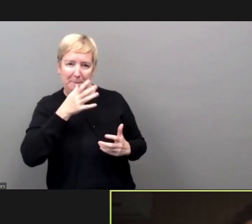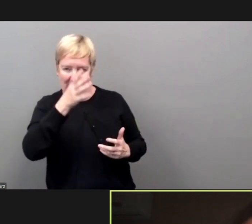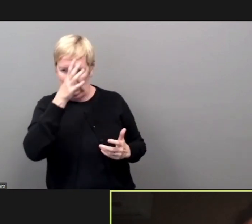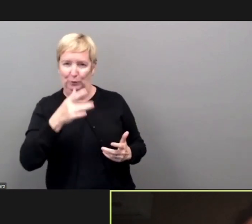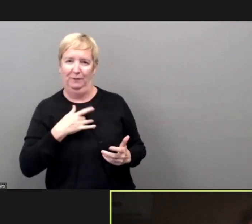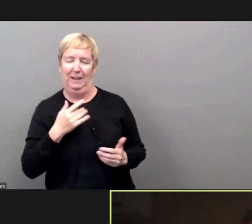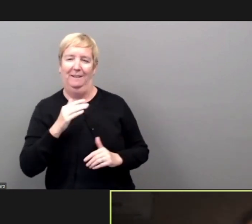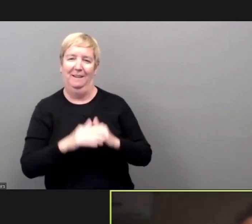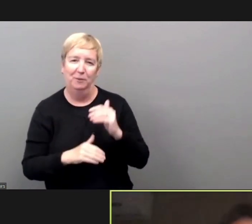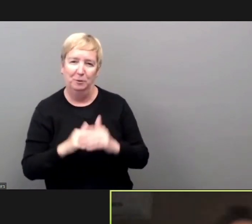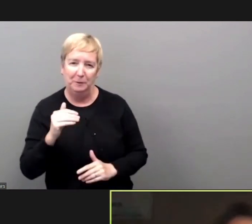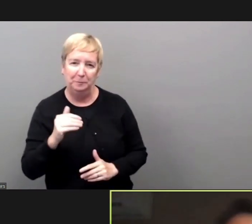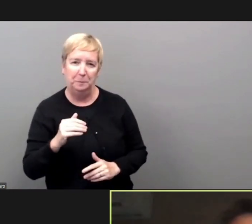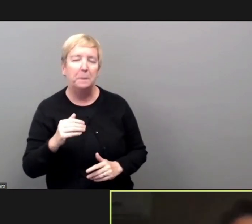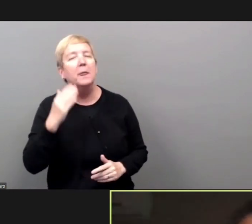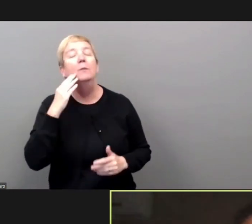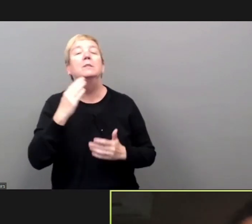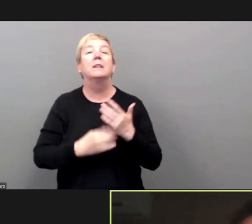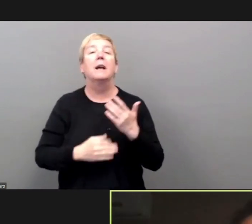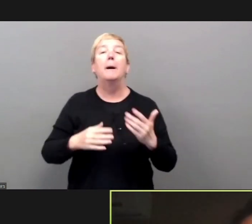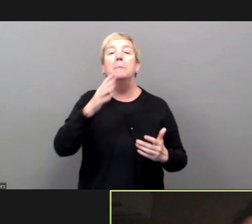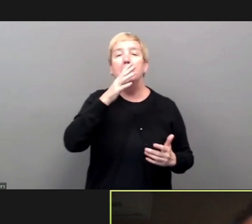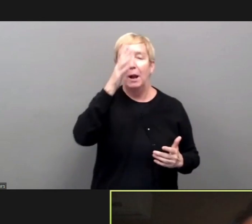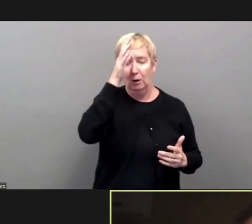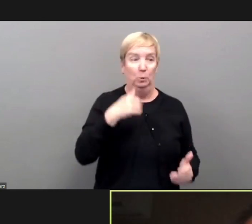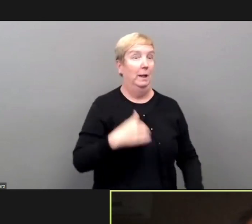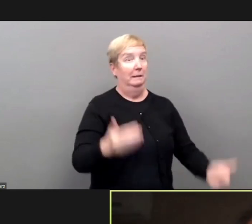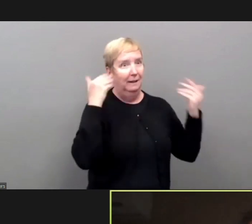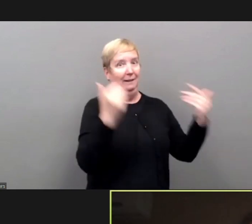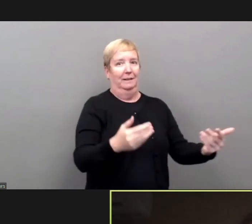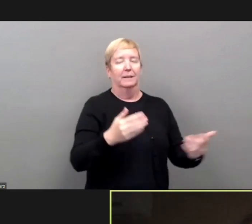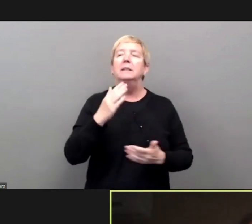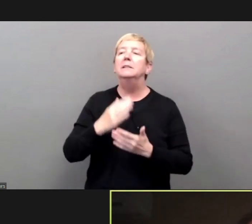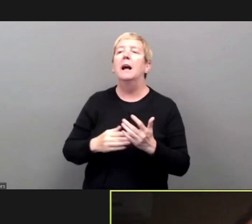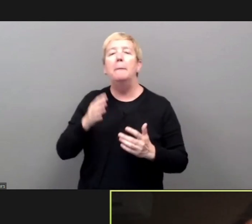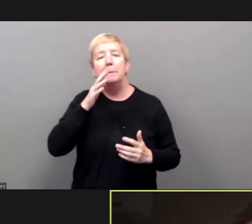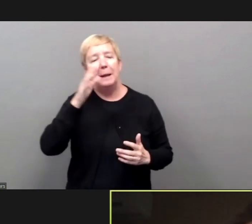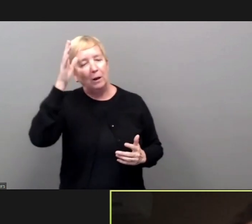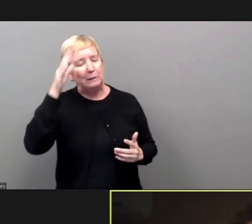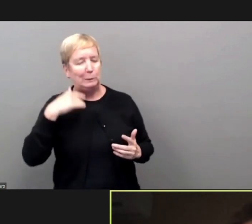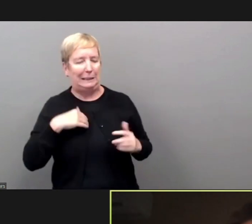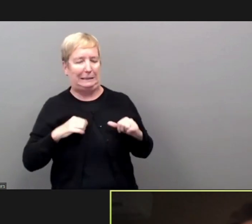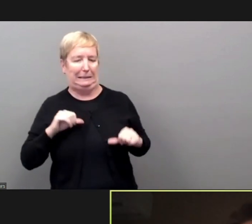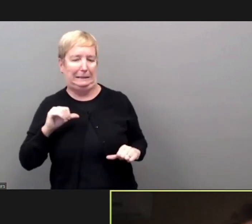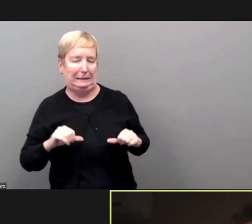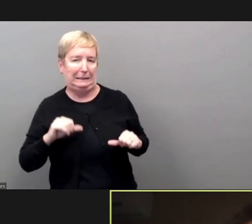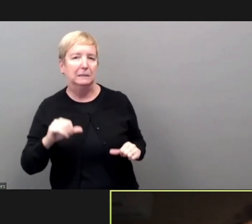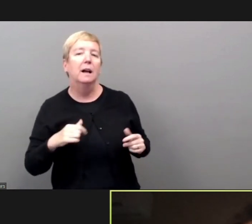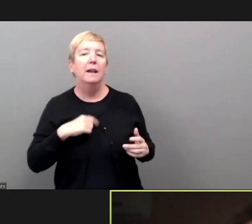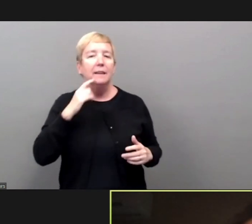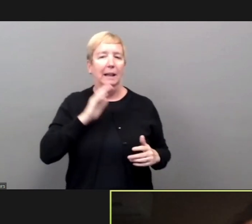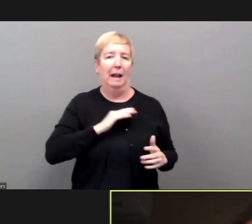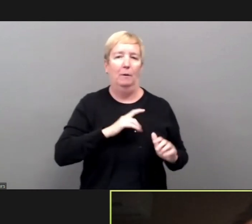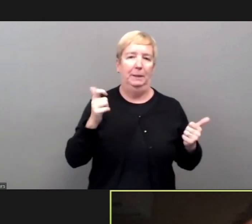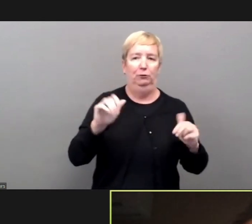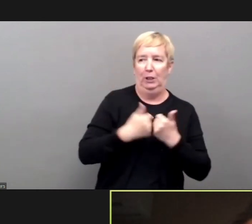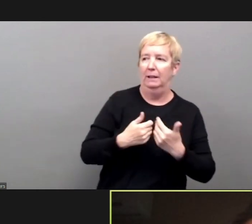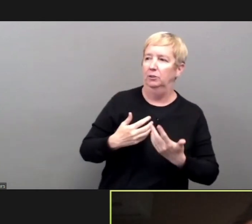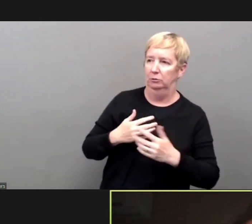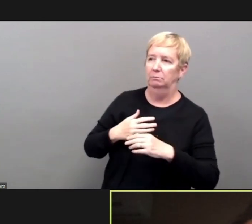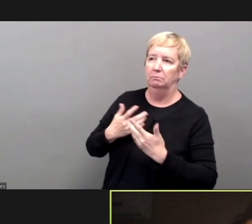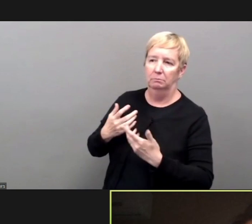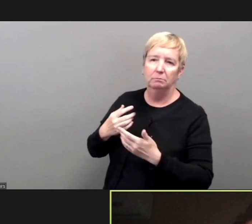there's going to be some parents that are definitely going to just go get their kids vaccinated. But for people who have questions, I think that's going to be our biggest challenge